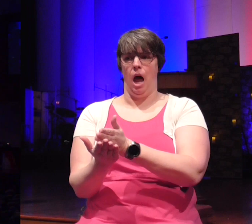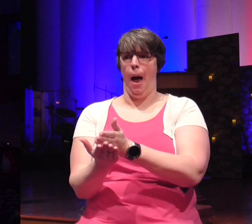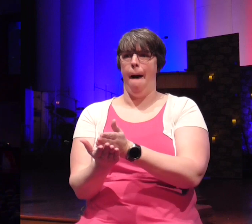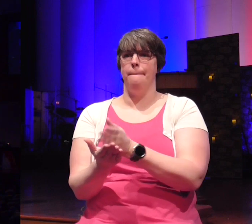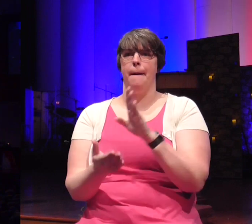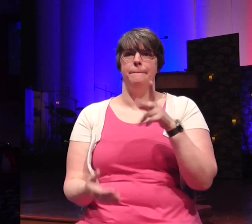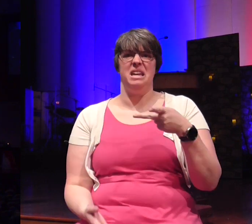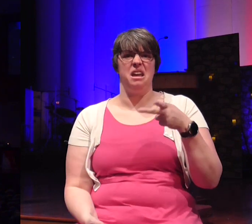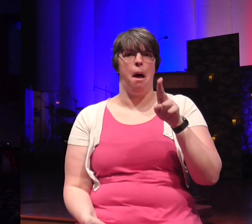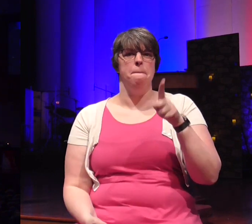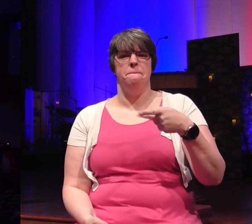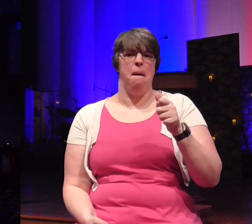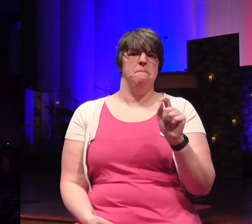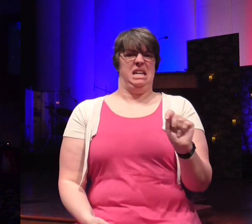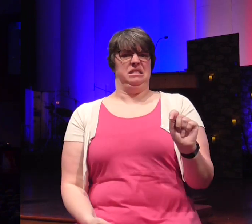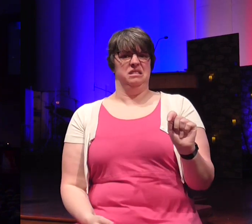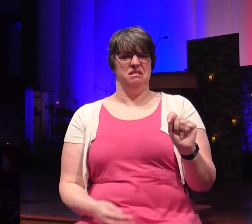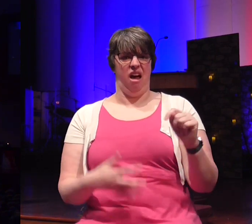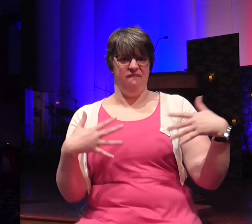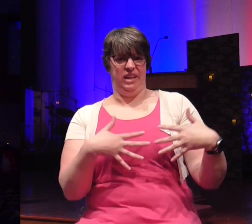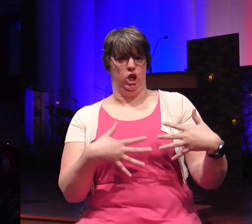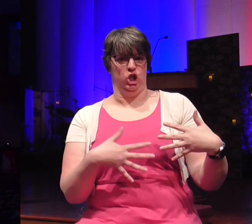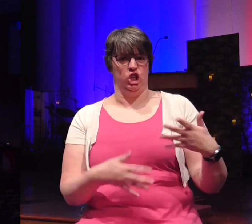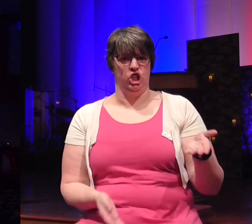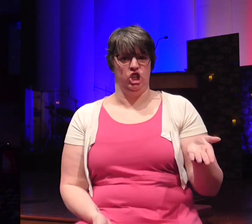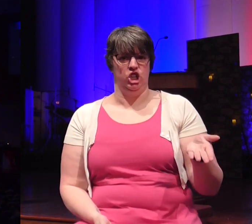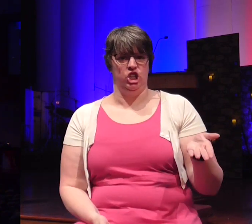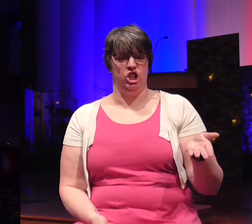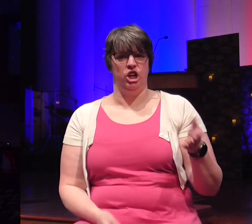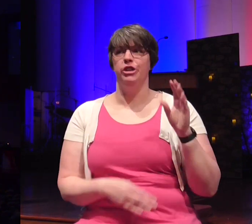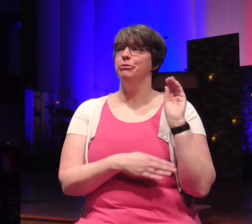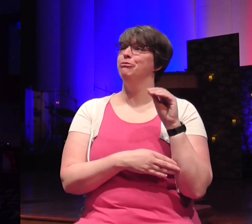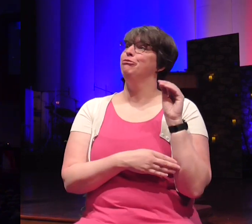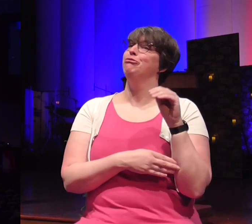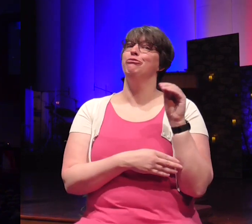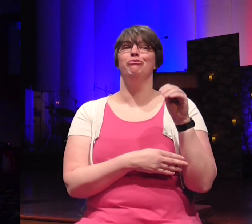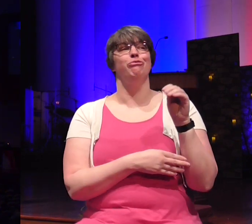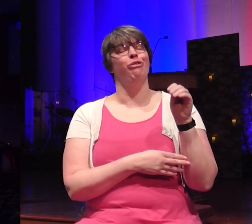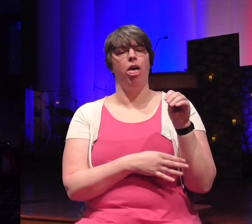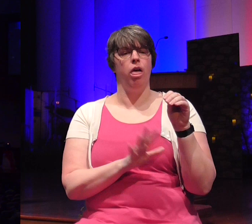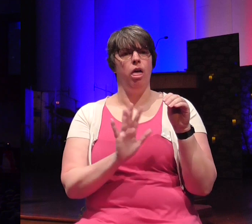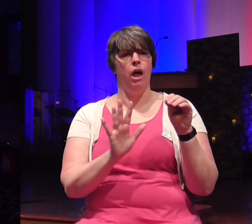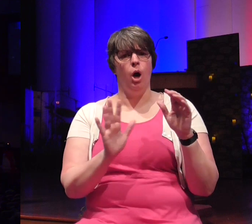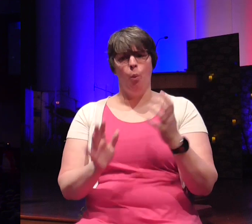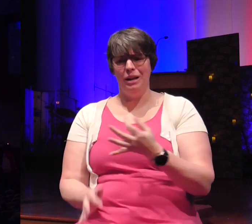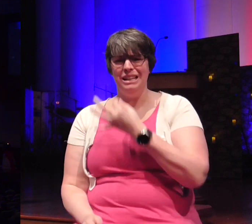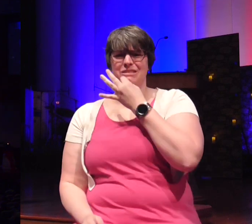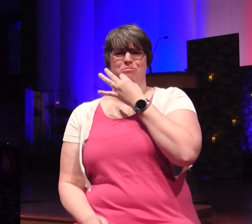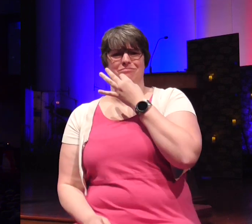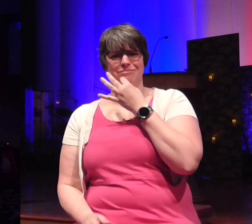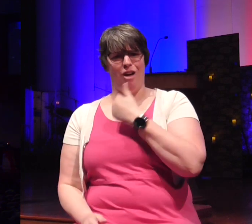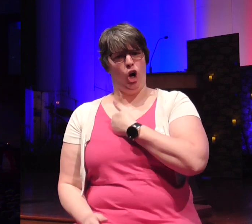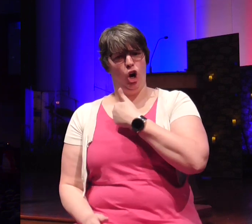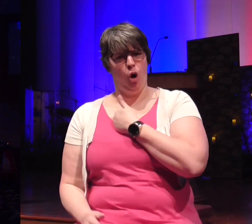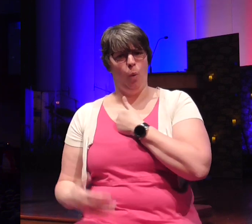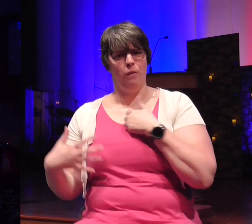puppet of fear and become a master of fear.